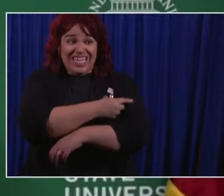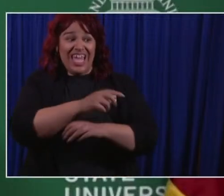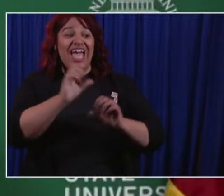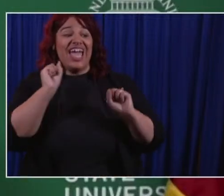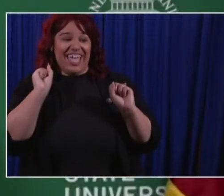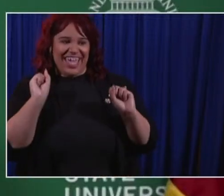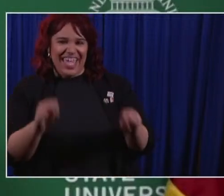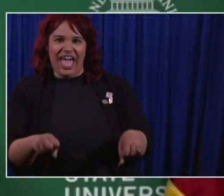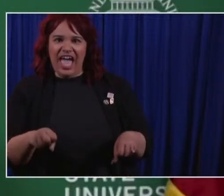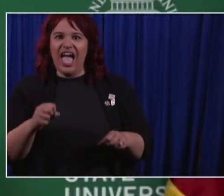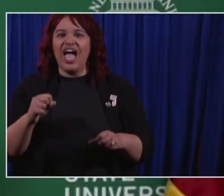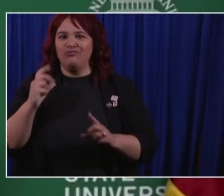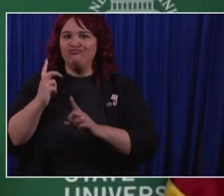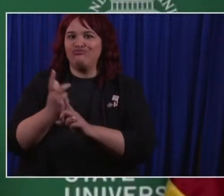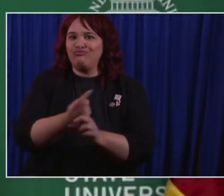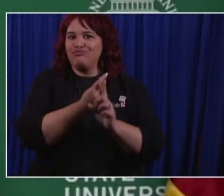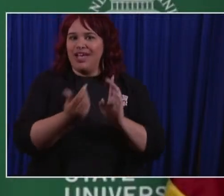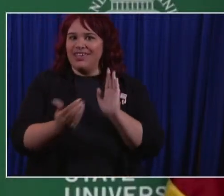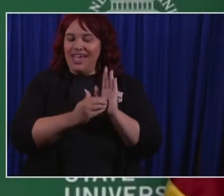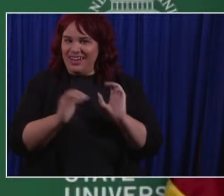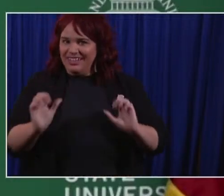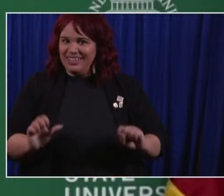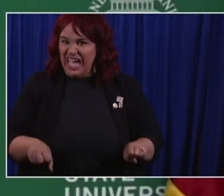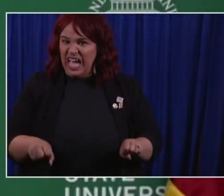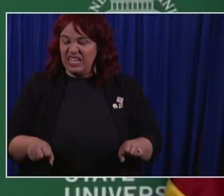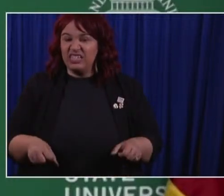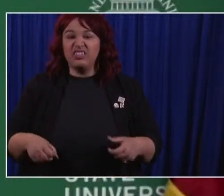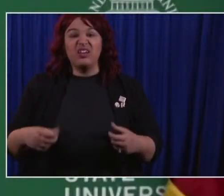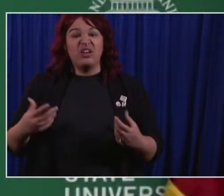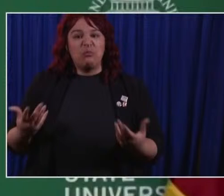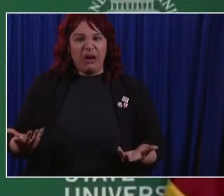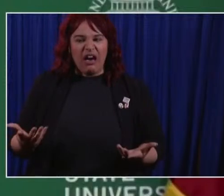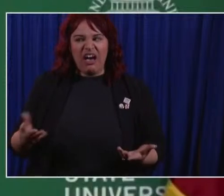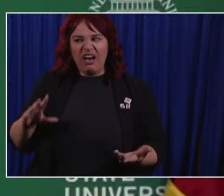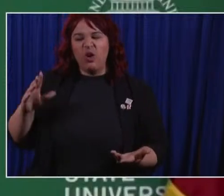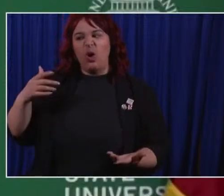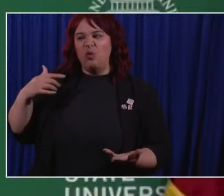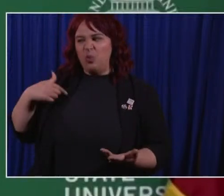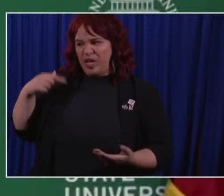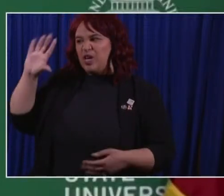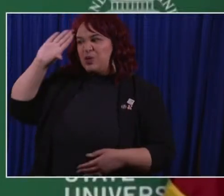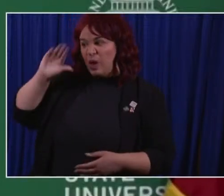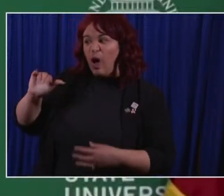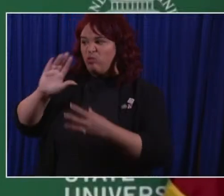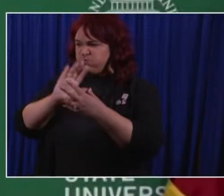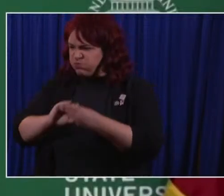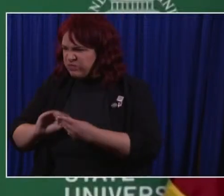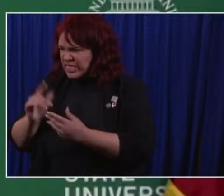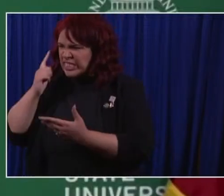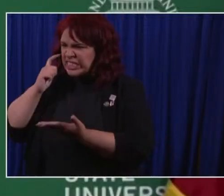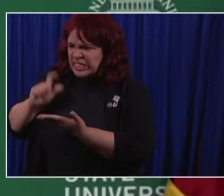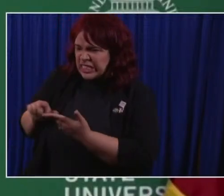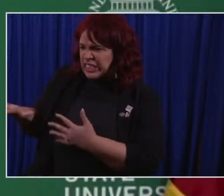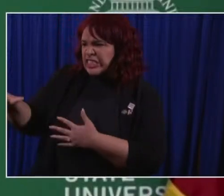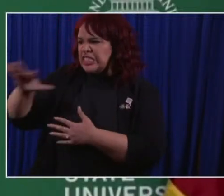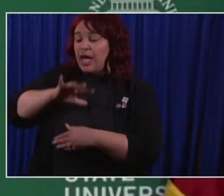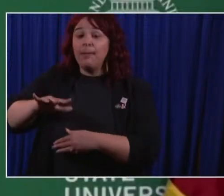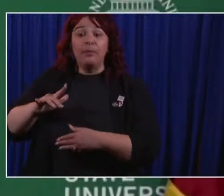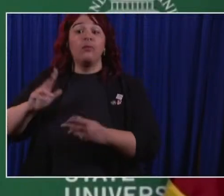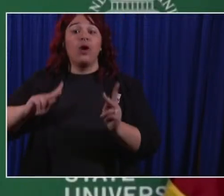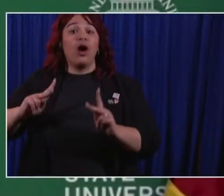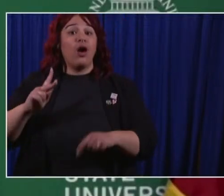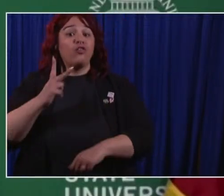here, especially when we're hearing that there are a lot of people who don't come back for their second dose? And then what would be your message to anyone